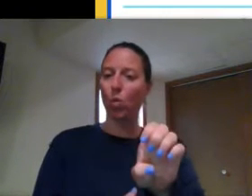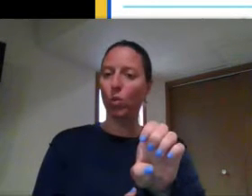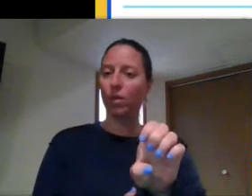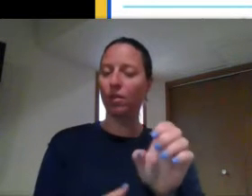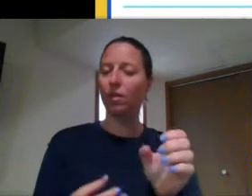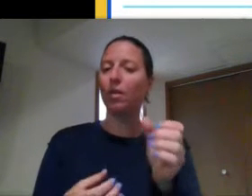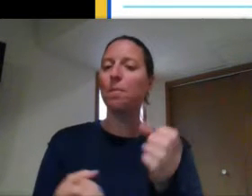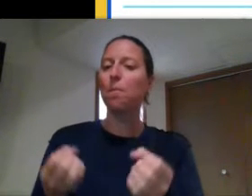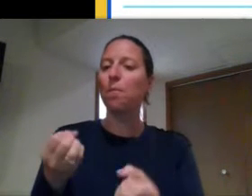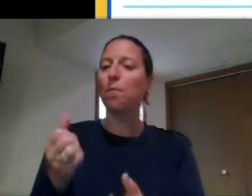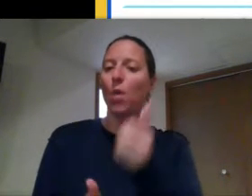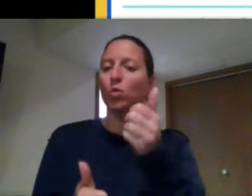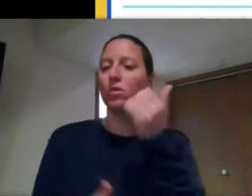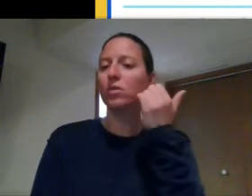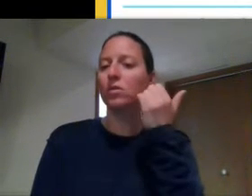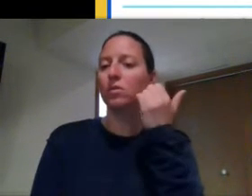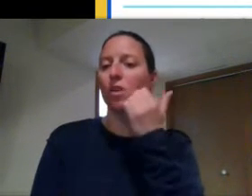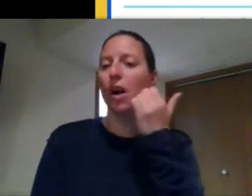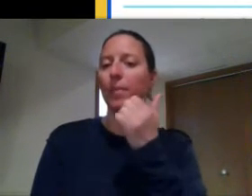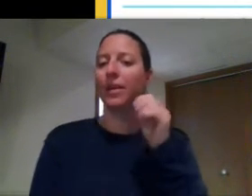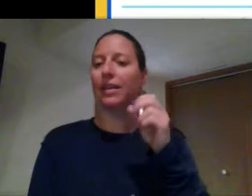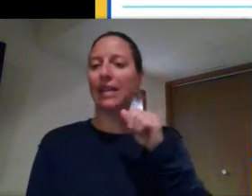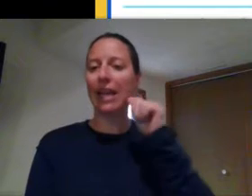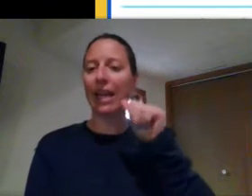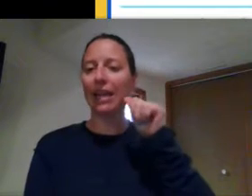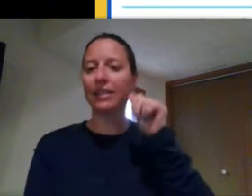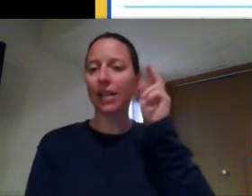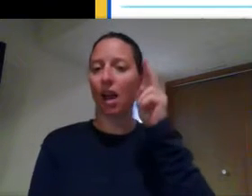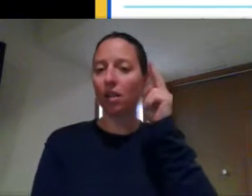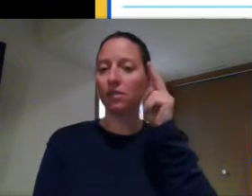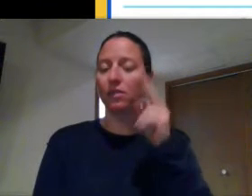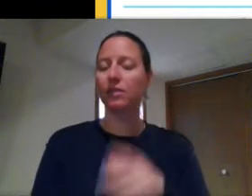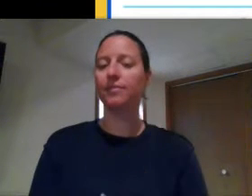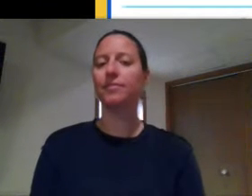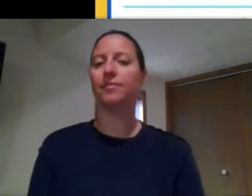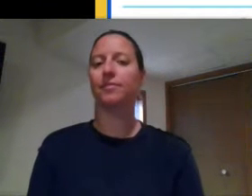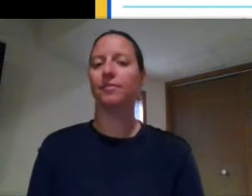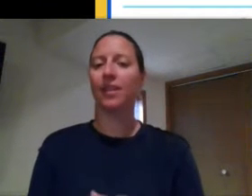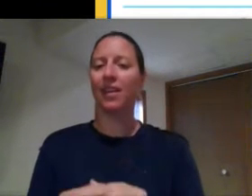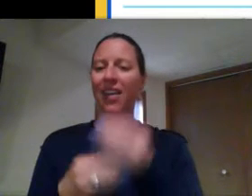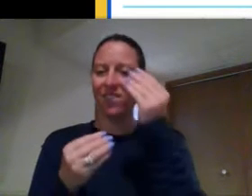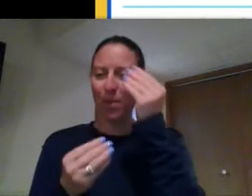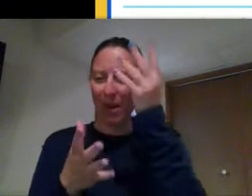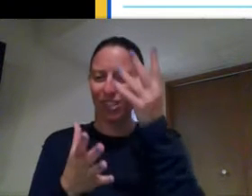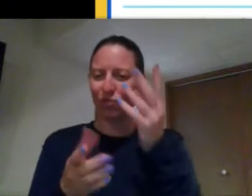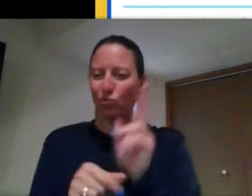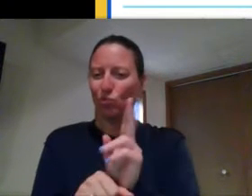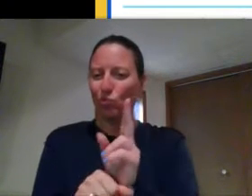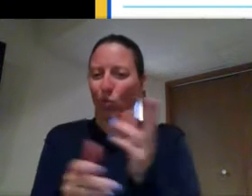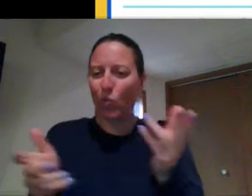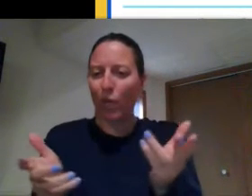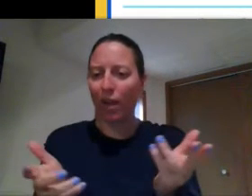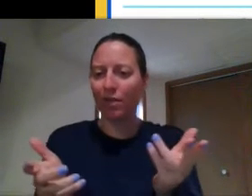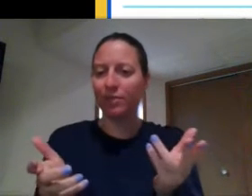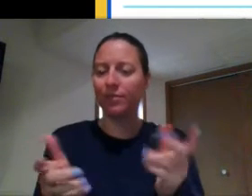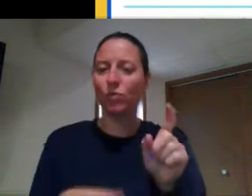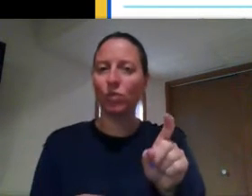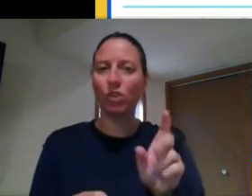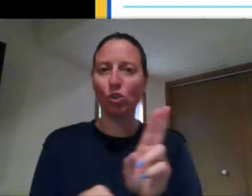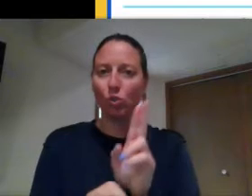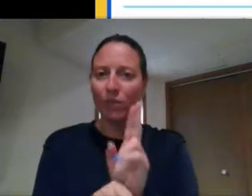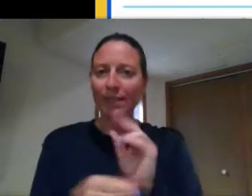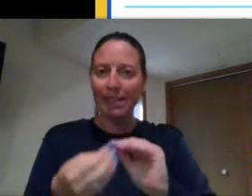And that represents the mode. What information do I need to use? So you need to use